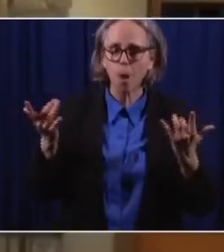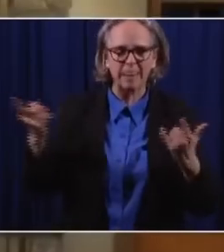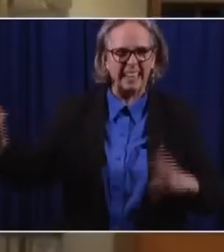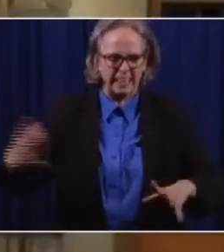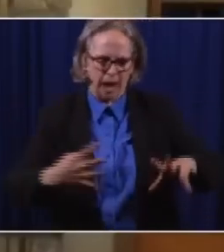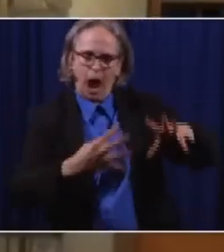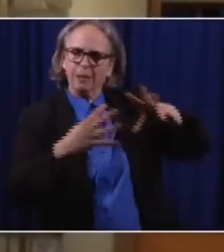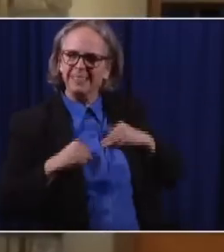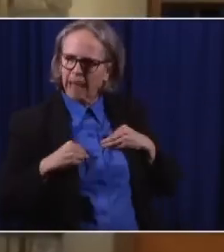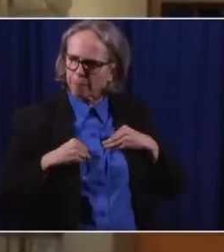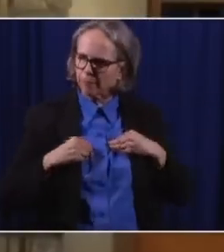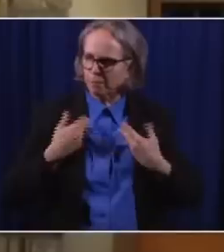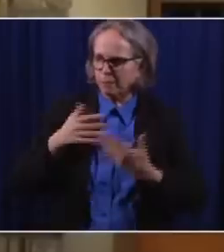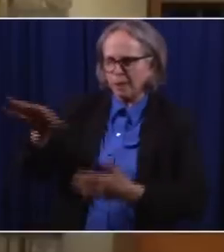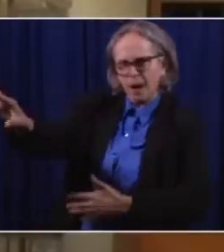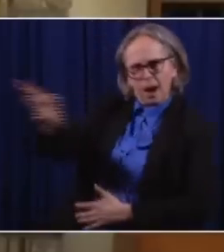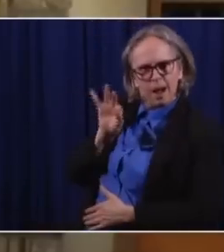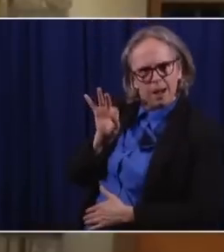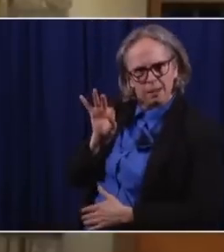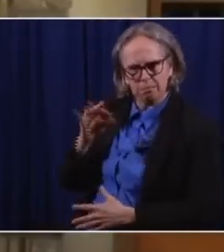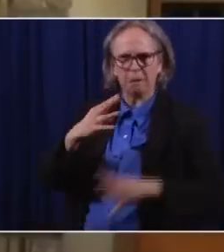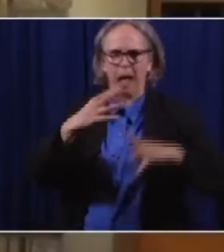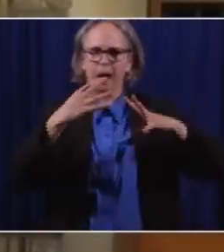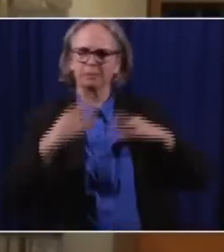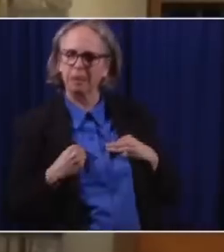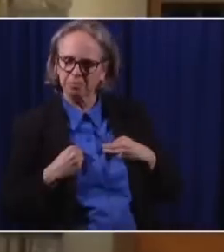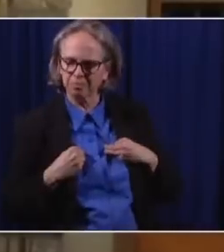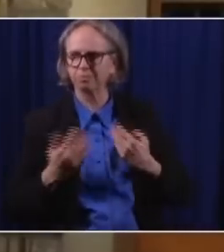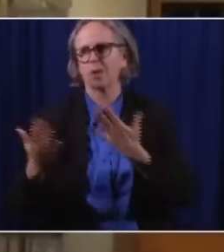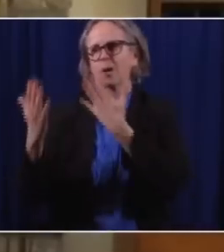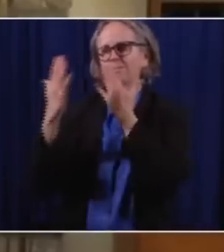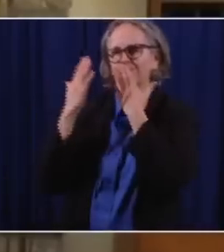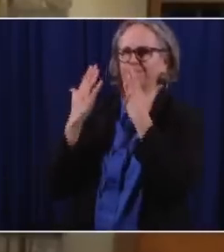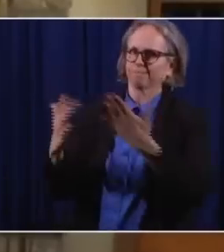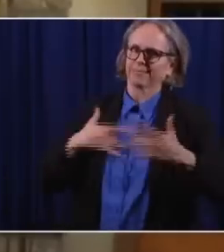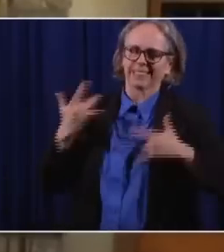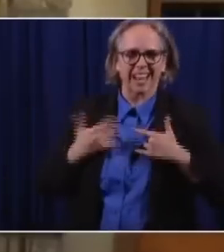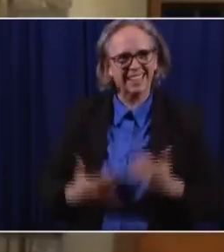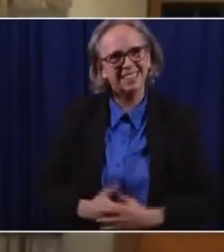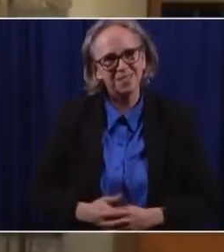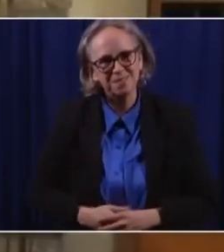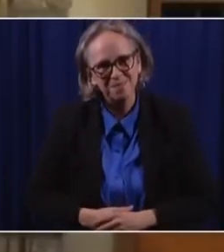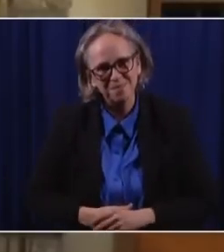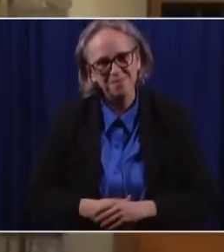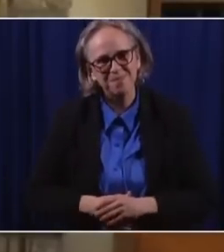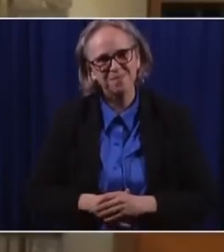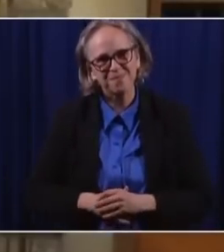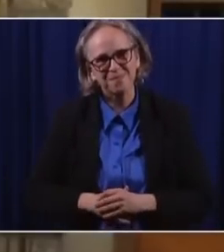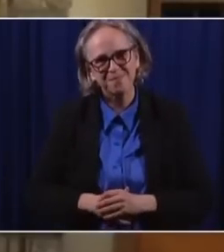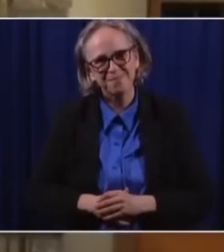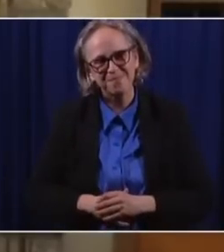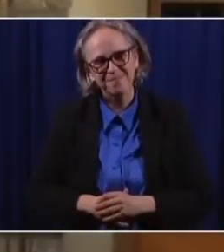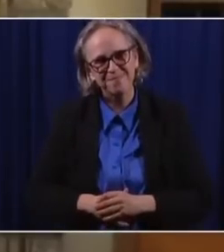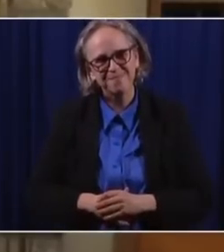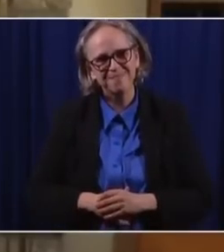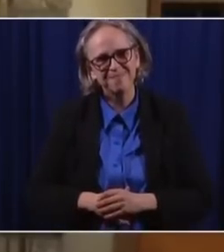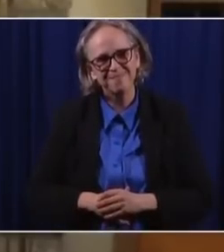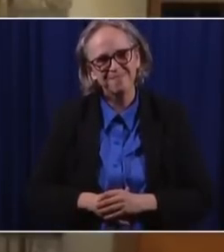position. Equally